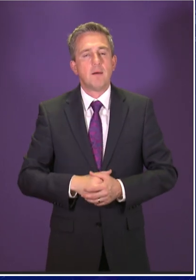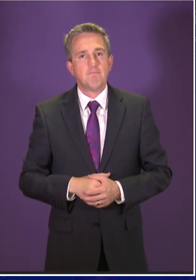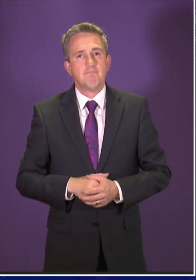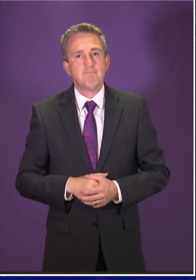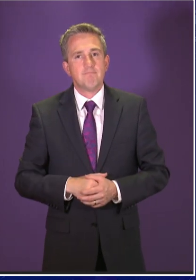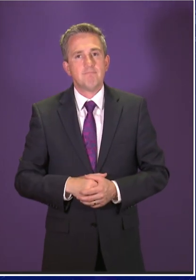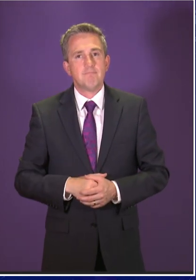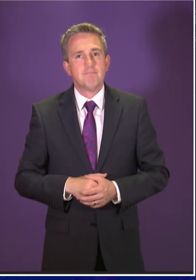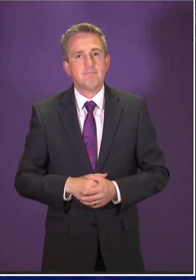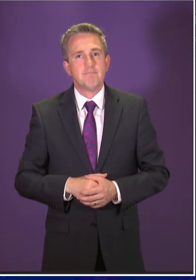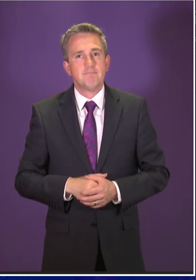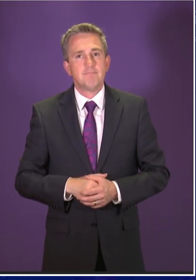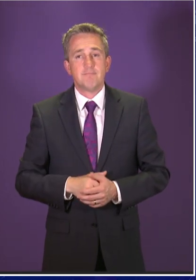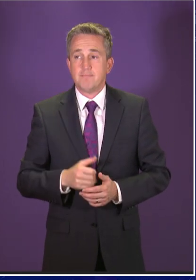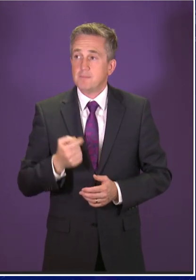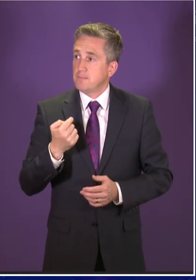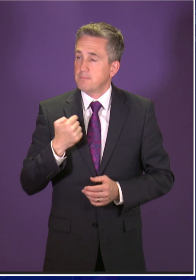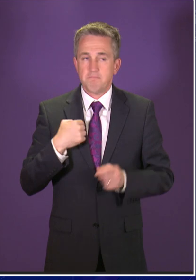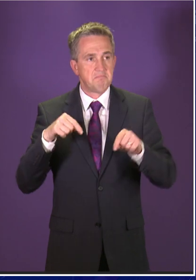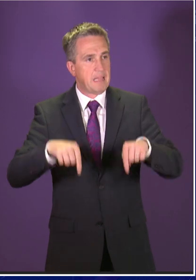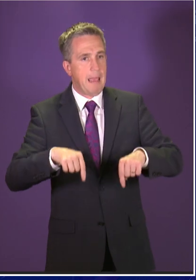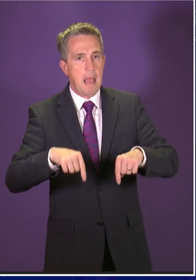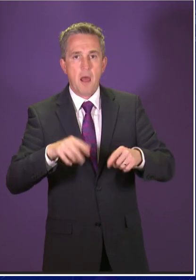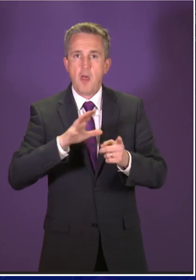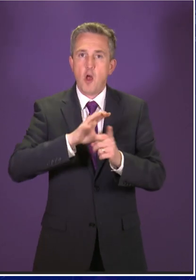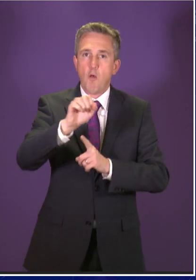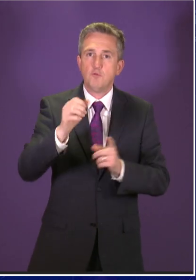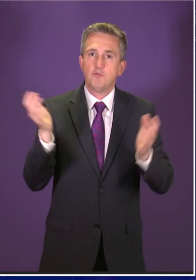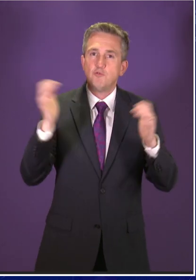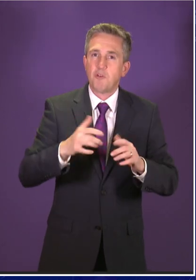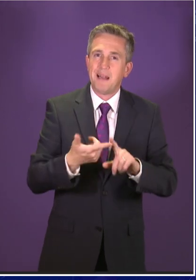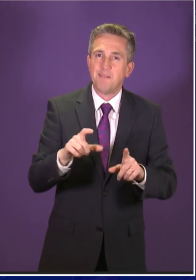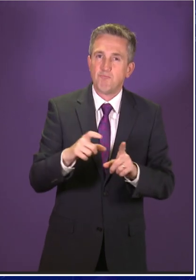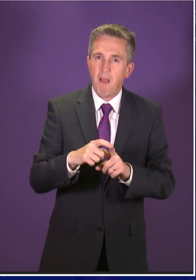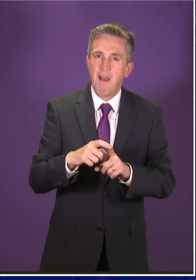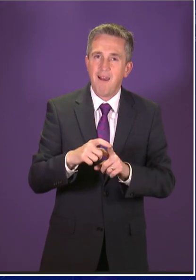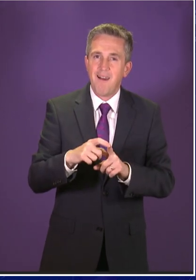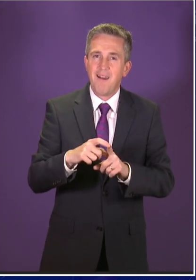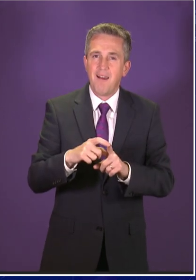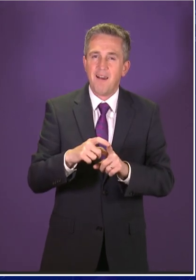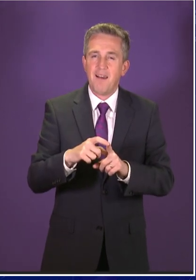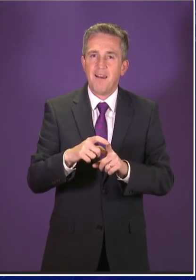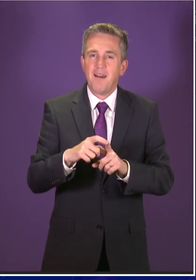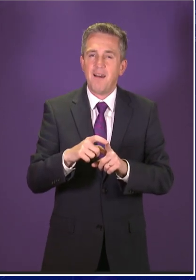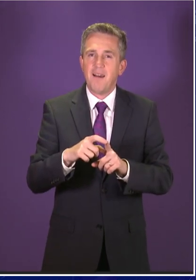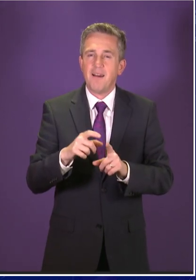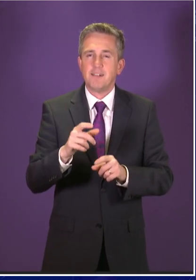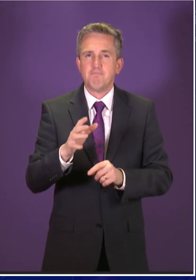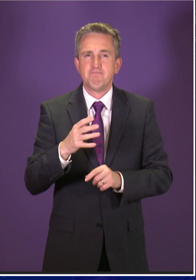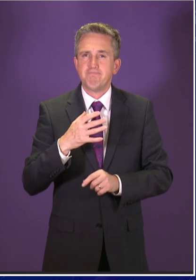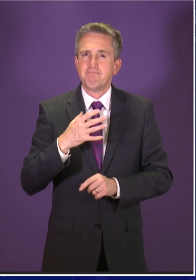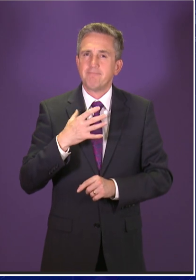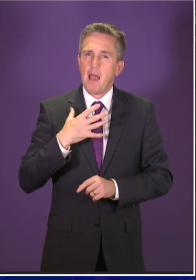context of my being at this cultural summit in Edinburgh, I thought it would be appropriate for me, as others have